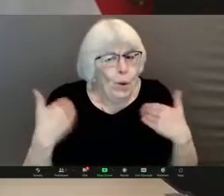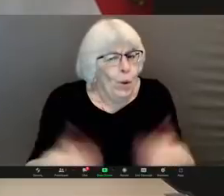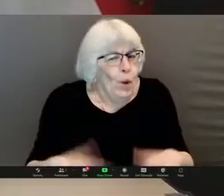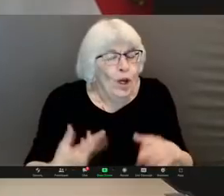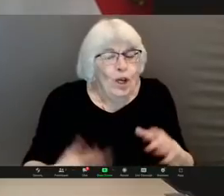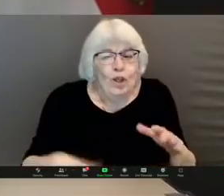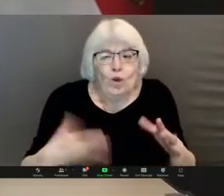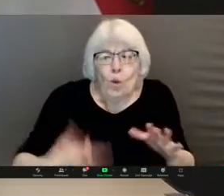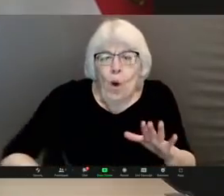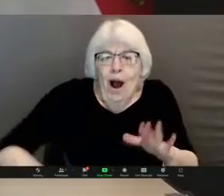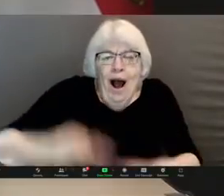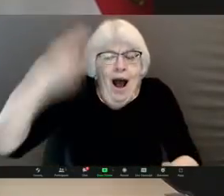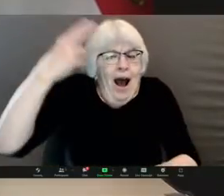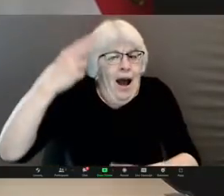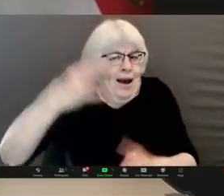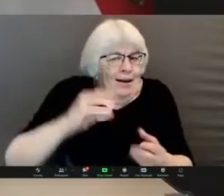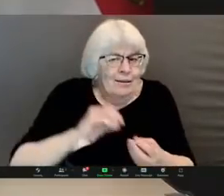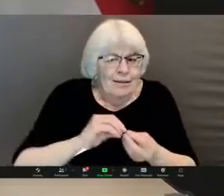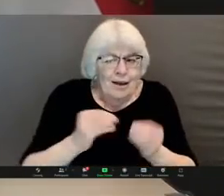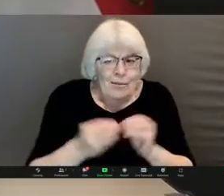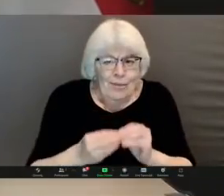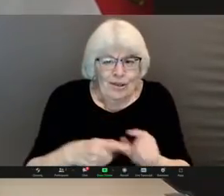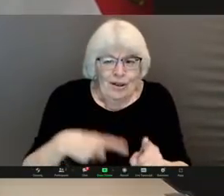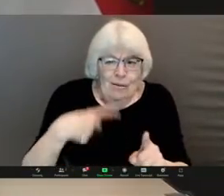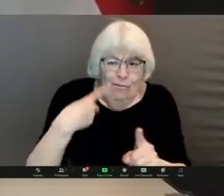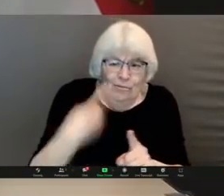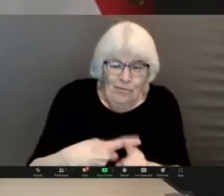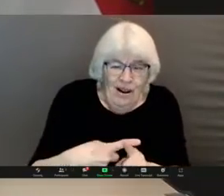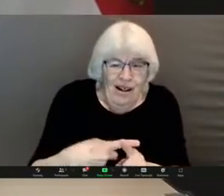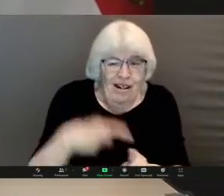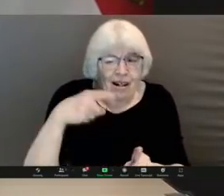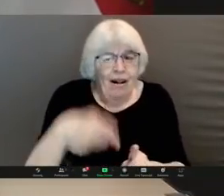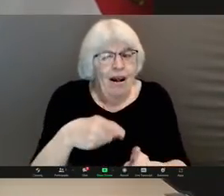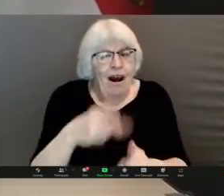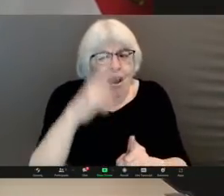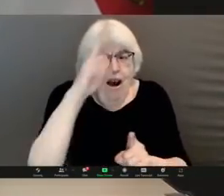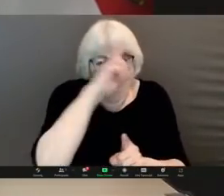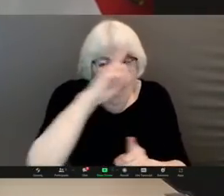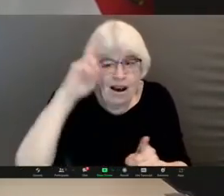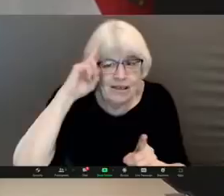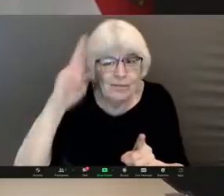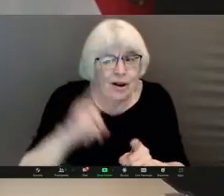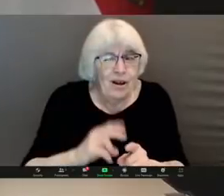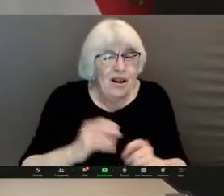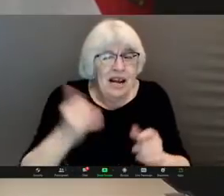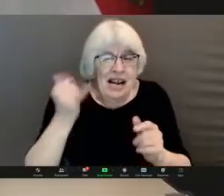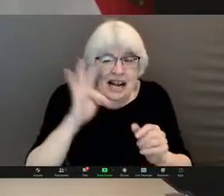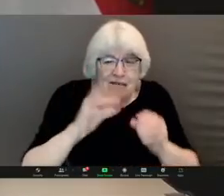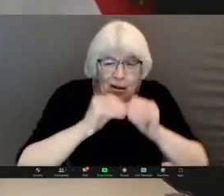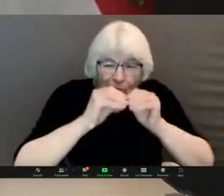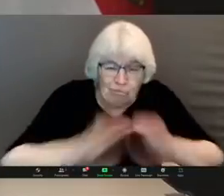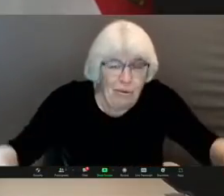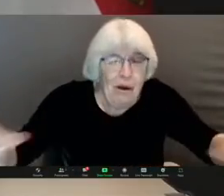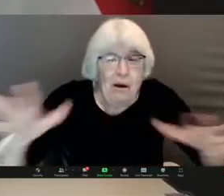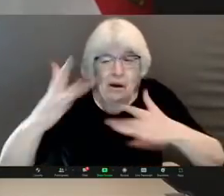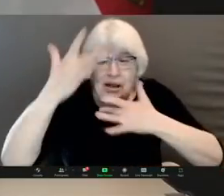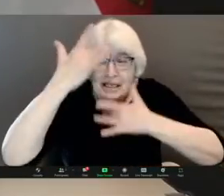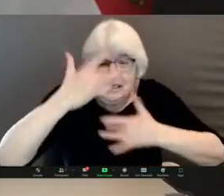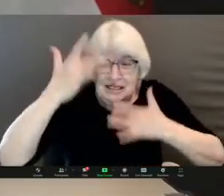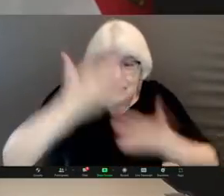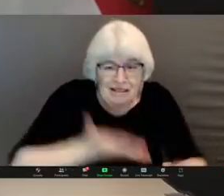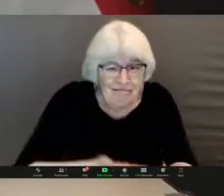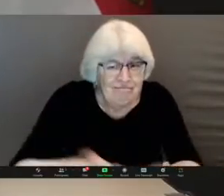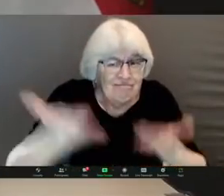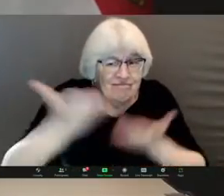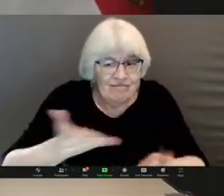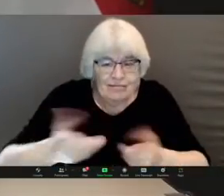healthcare system and facilities to deal with an outbreak should it come, when you go to the hospital with COVID and